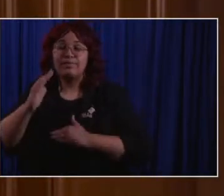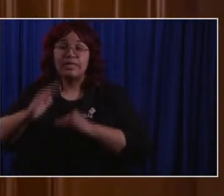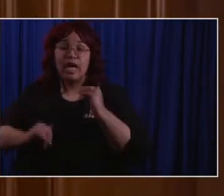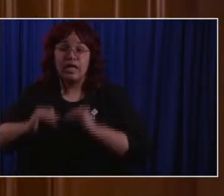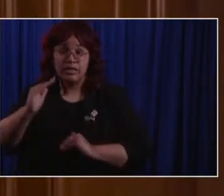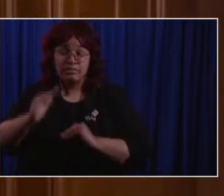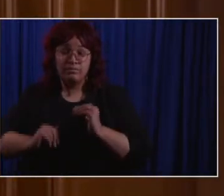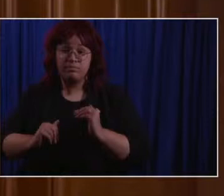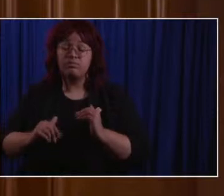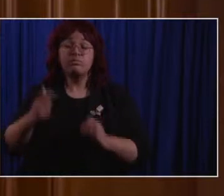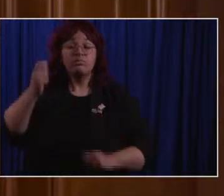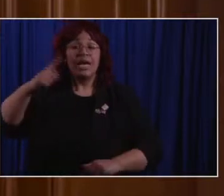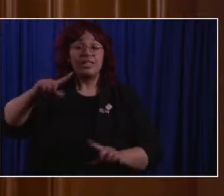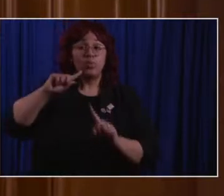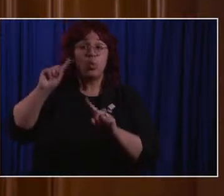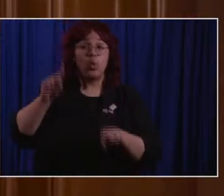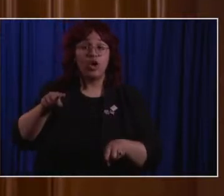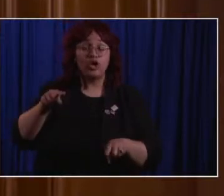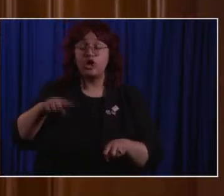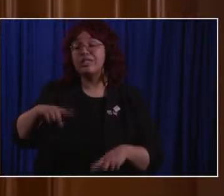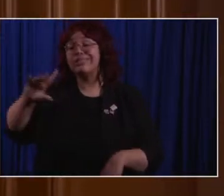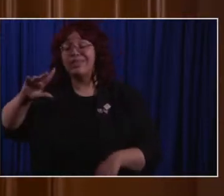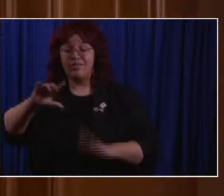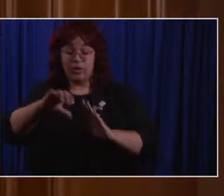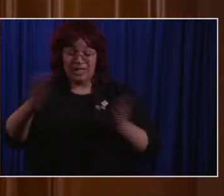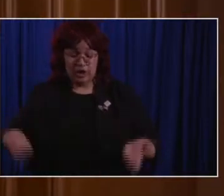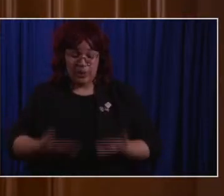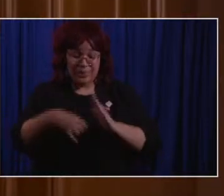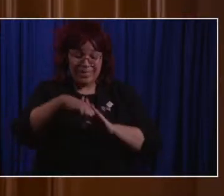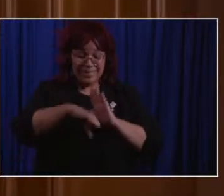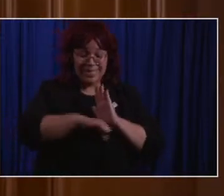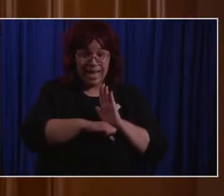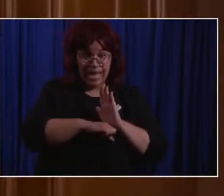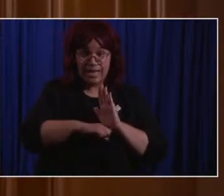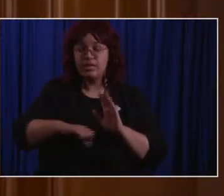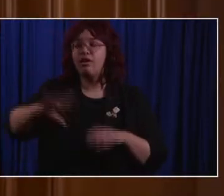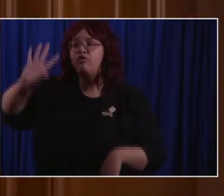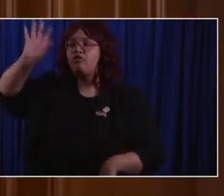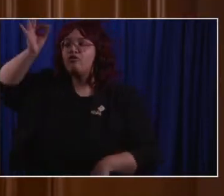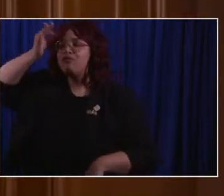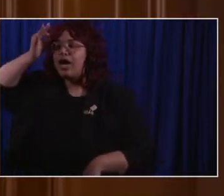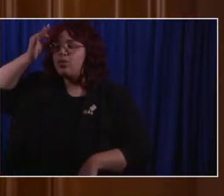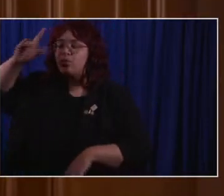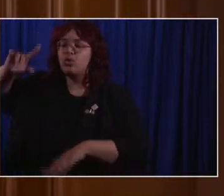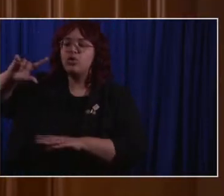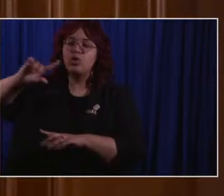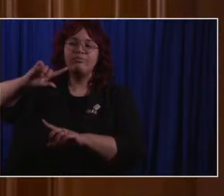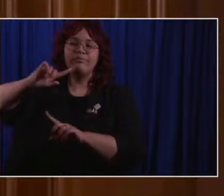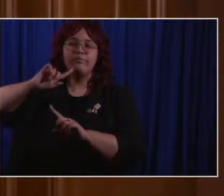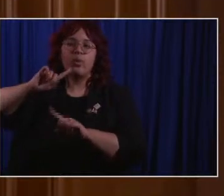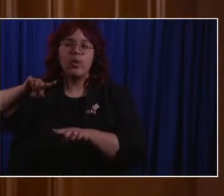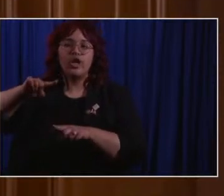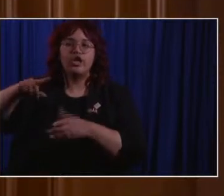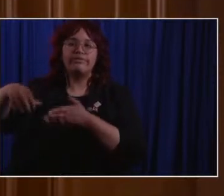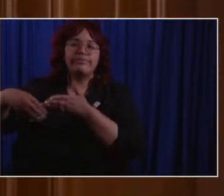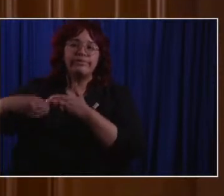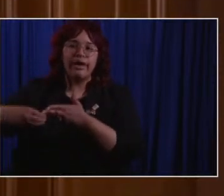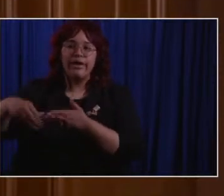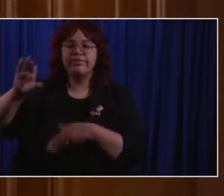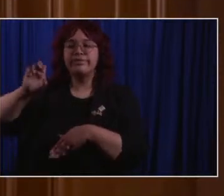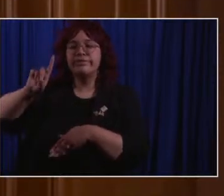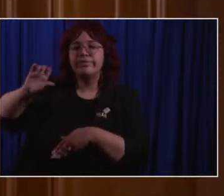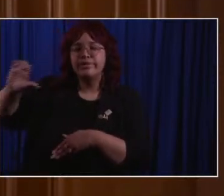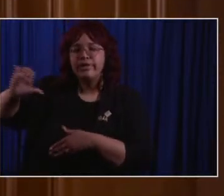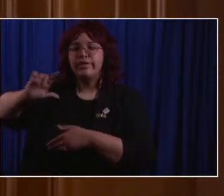government regulations, what the CDC has put out, and CMS.